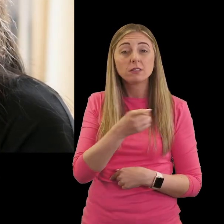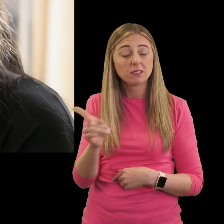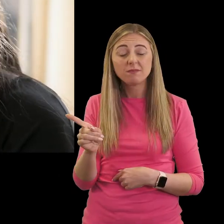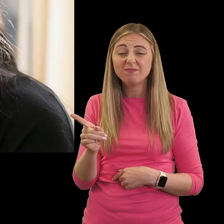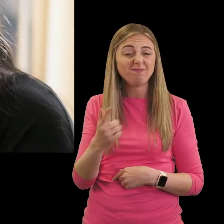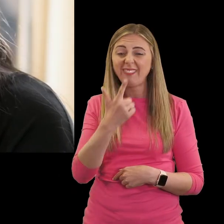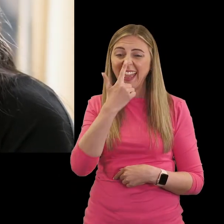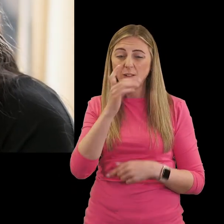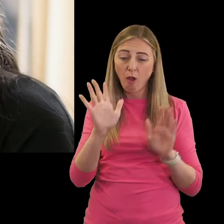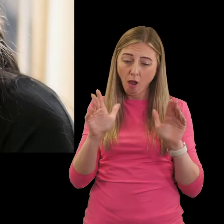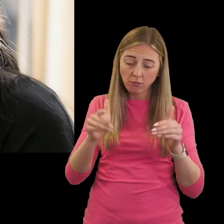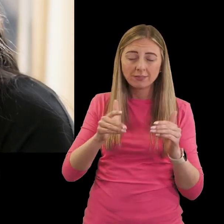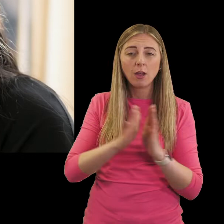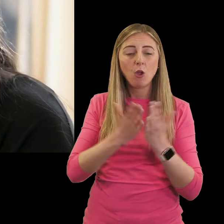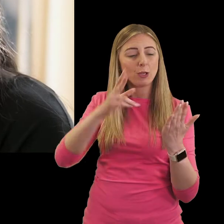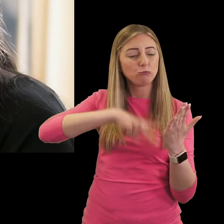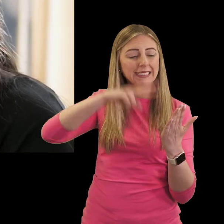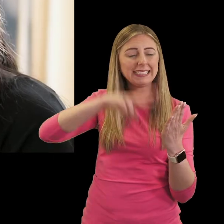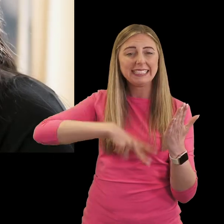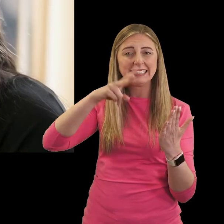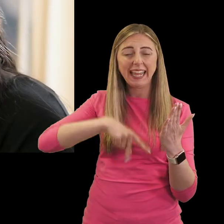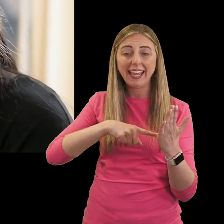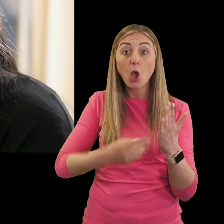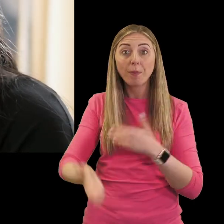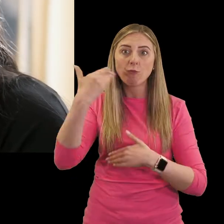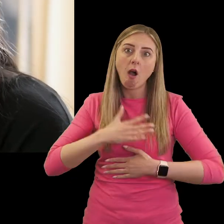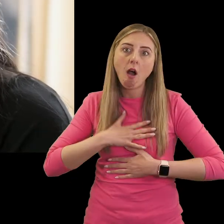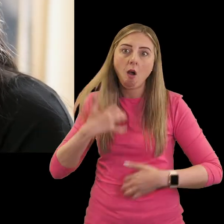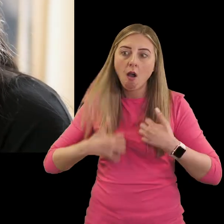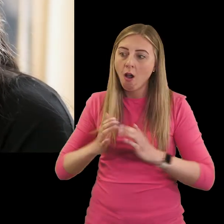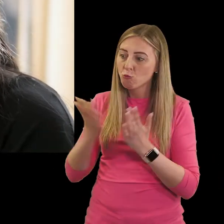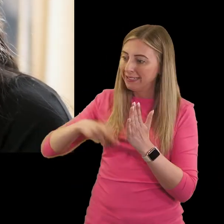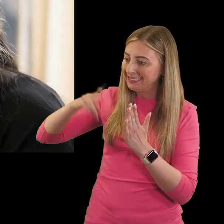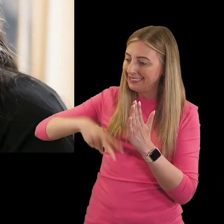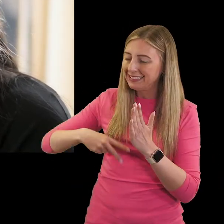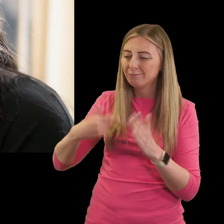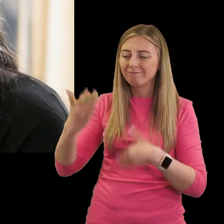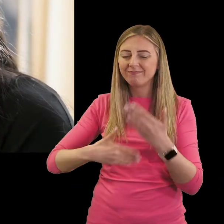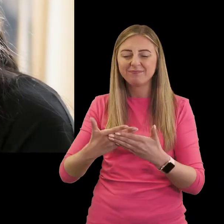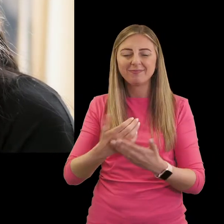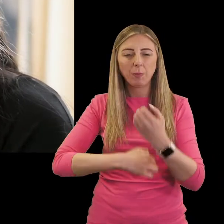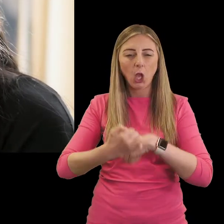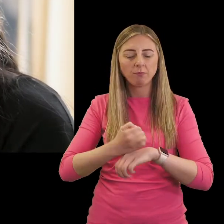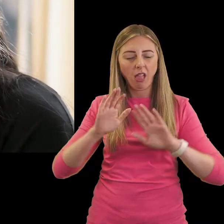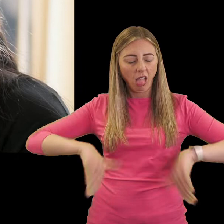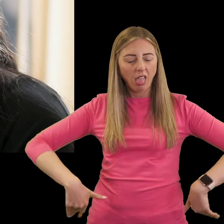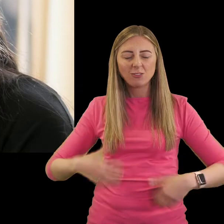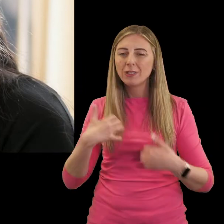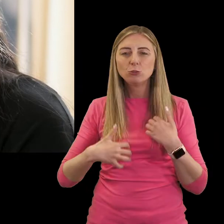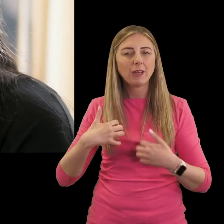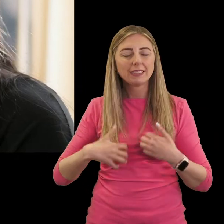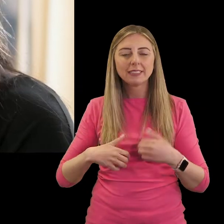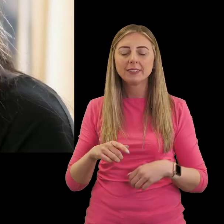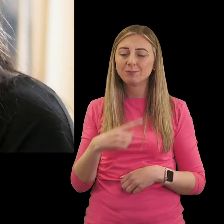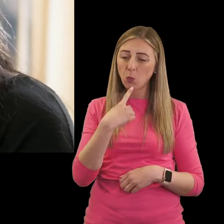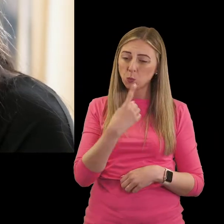couldn't concentrate on reading at the moment, despite that used to be one of my biggest hobbies. And I told them that I didn't